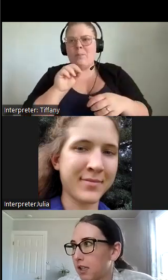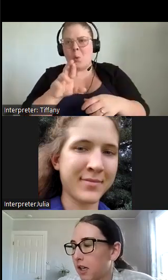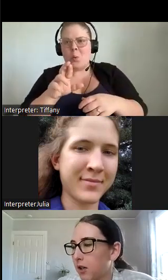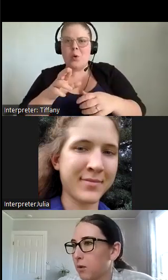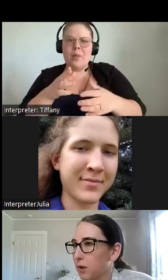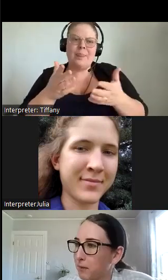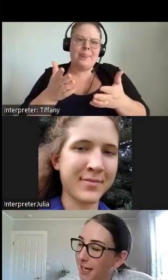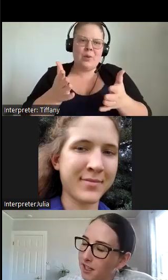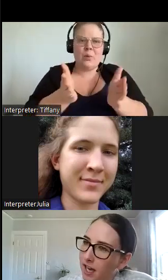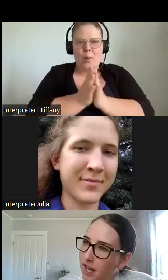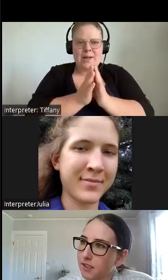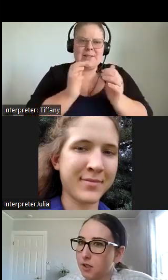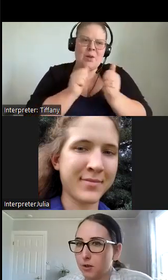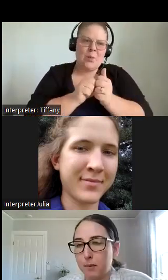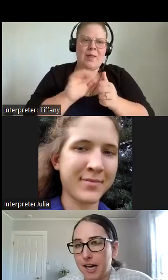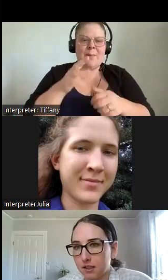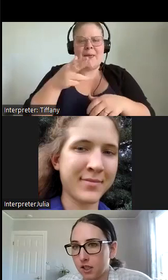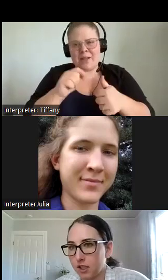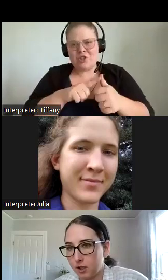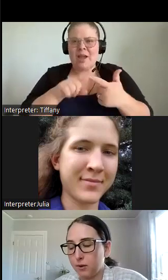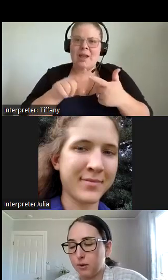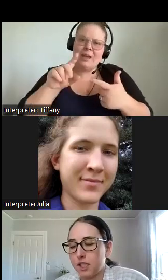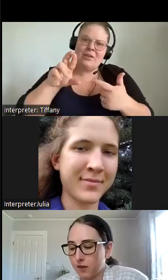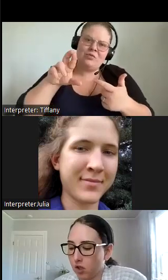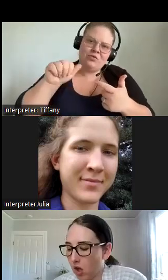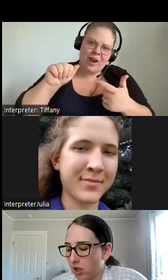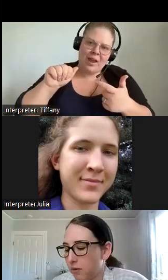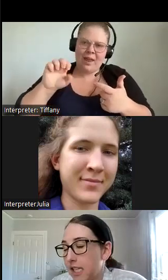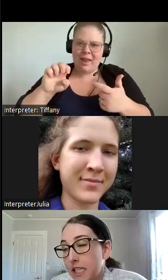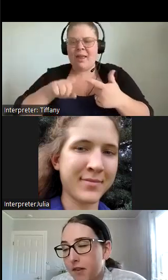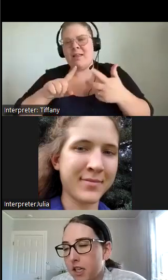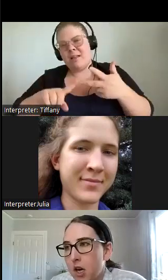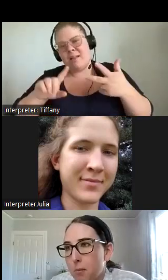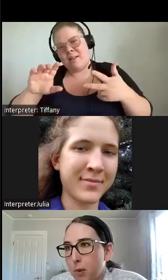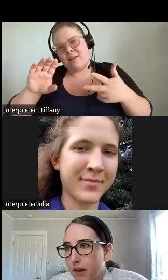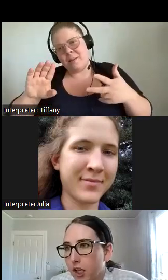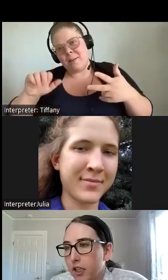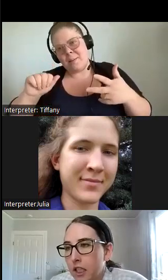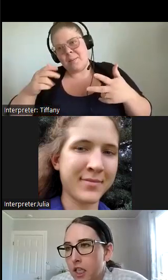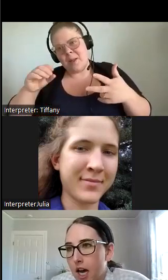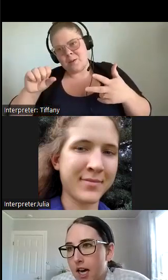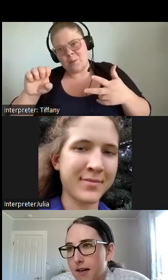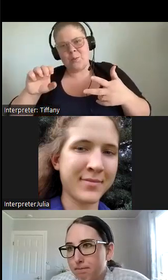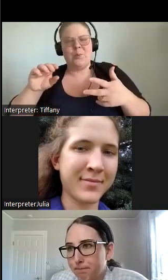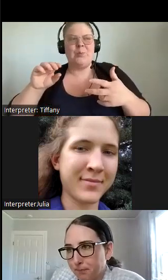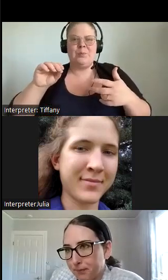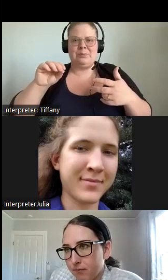or BOSO or BHA to pass or to transfer along to a different provider.